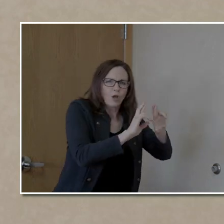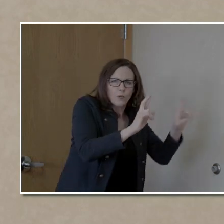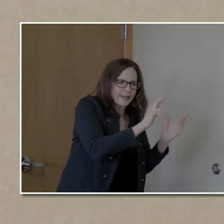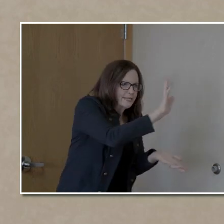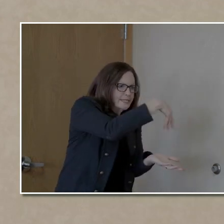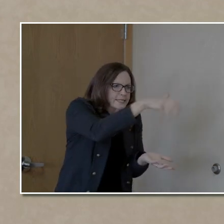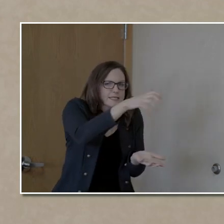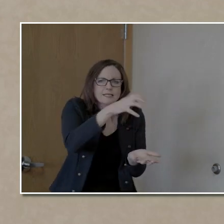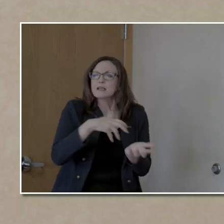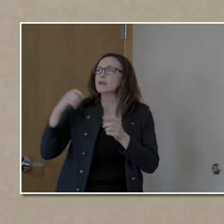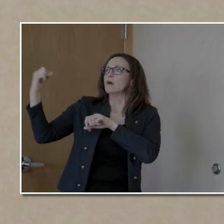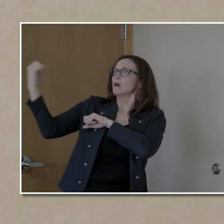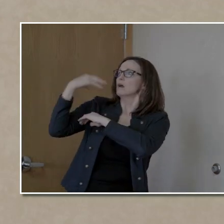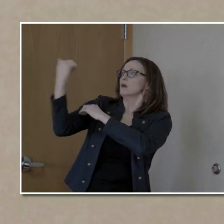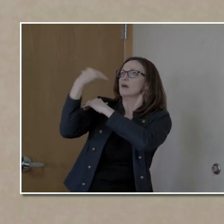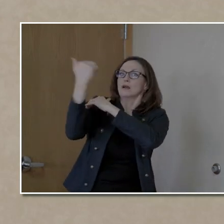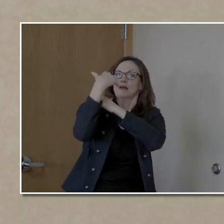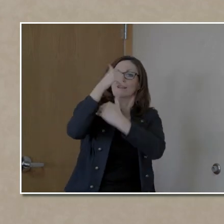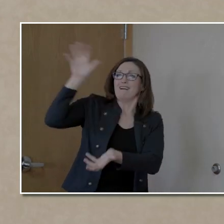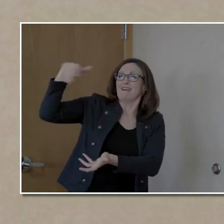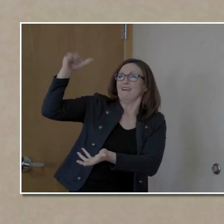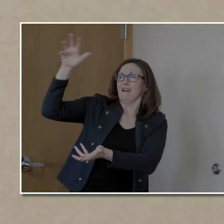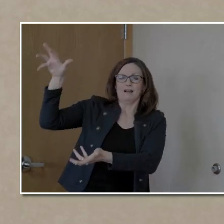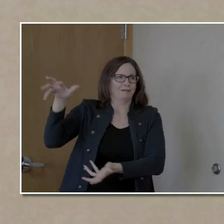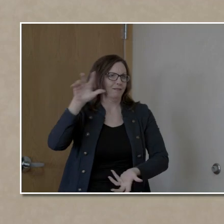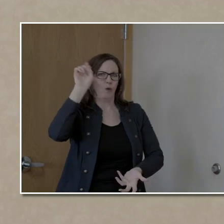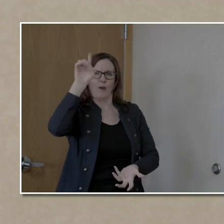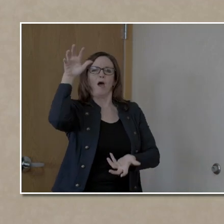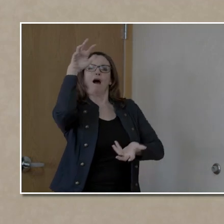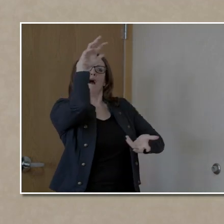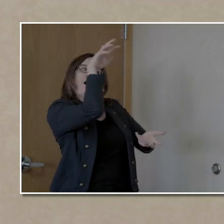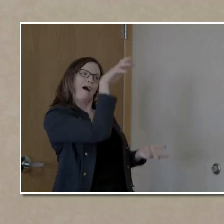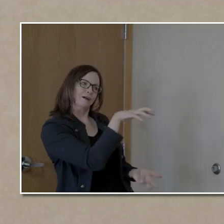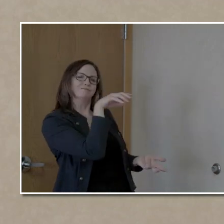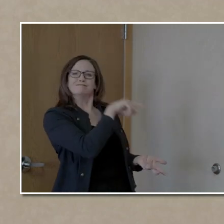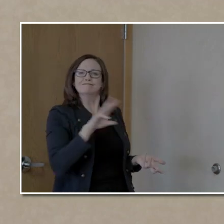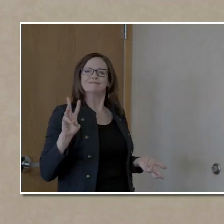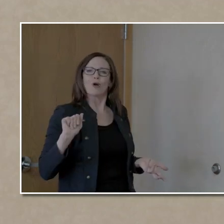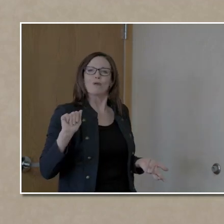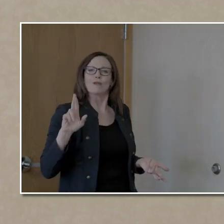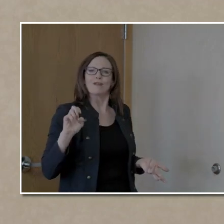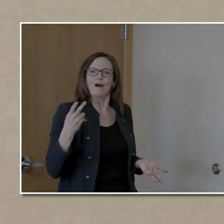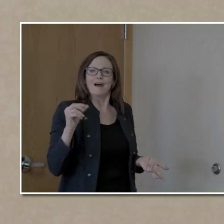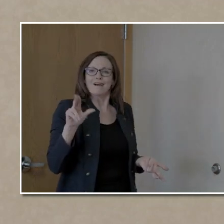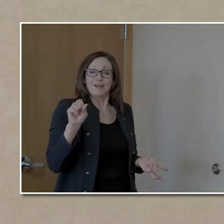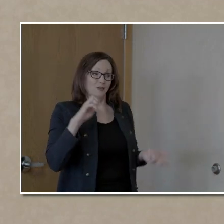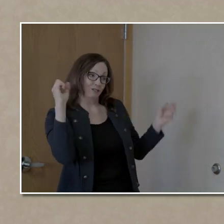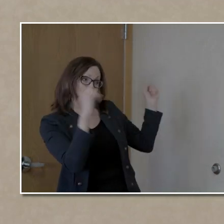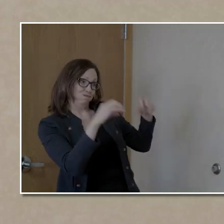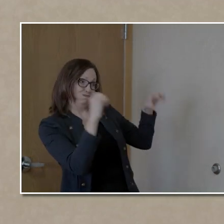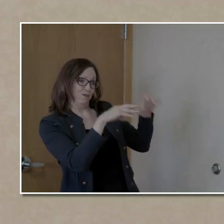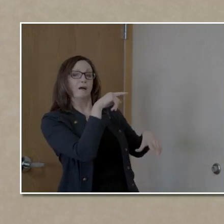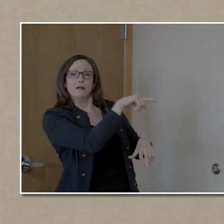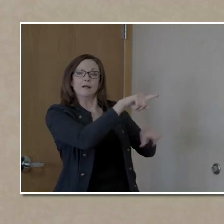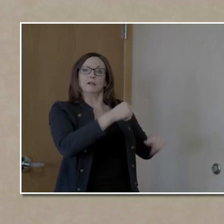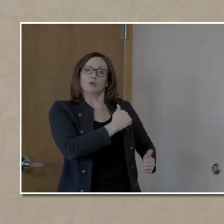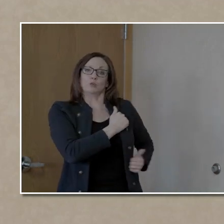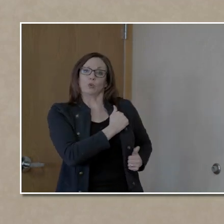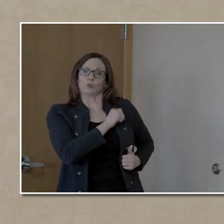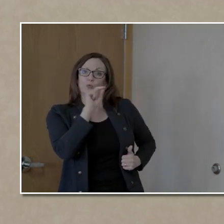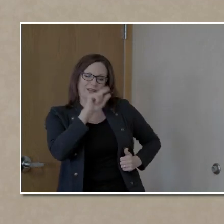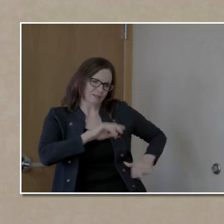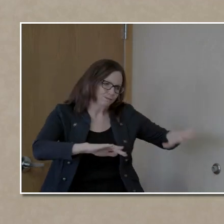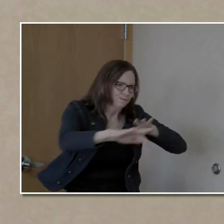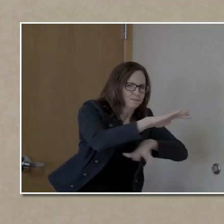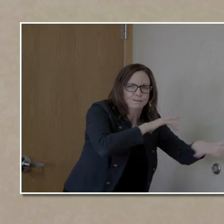to assist with warehouse operations where they'll bring that facility online. Approximately 50 additional citizen